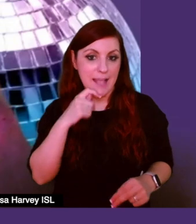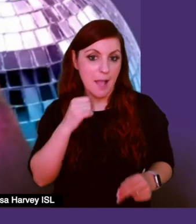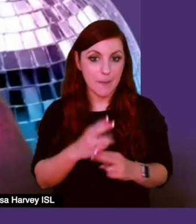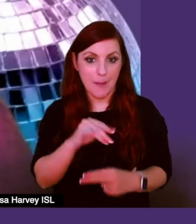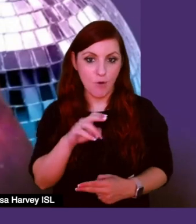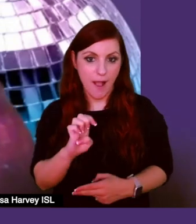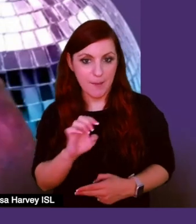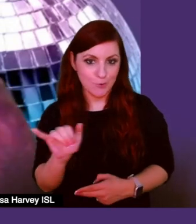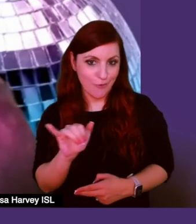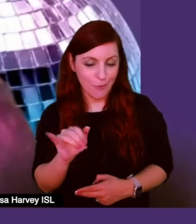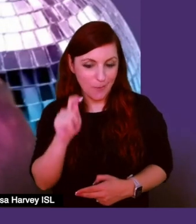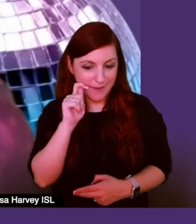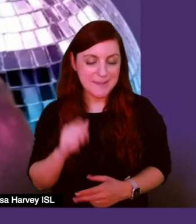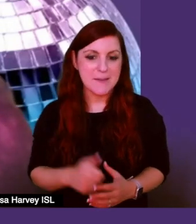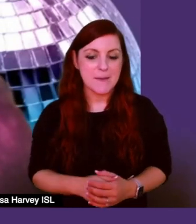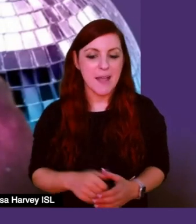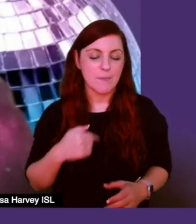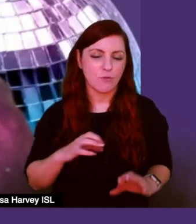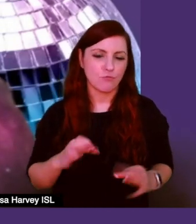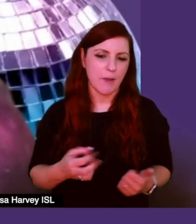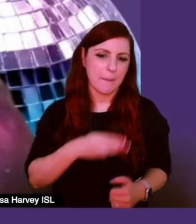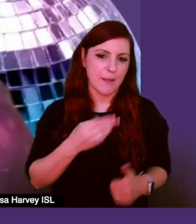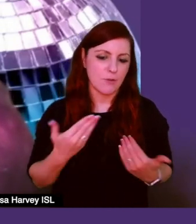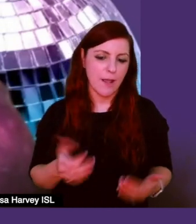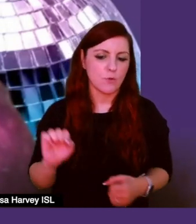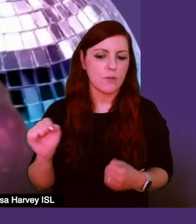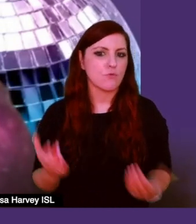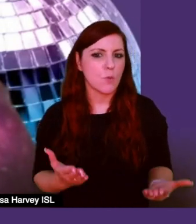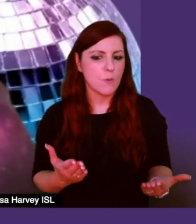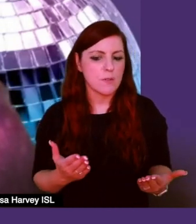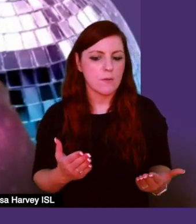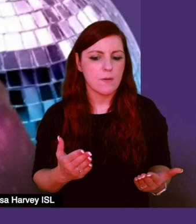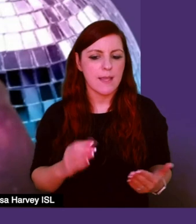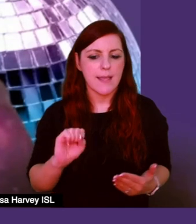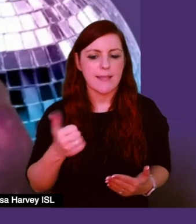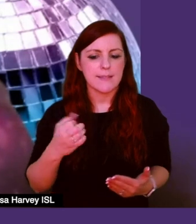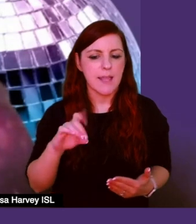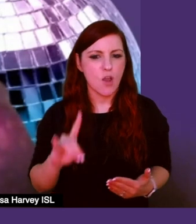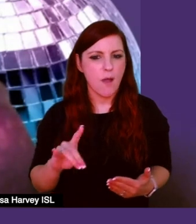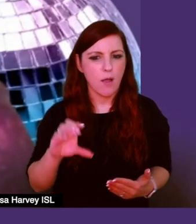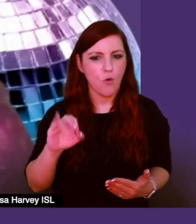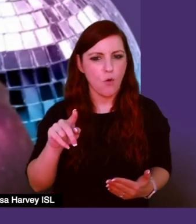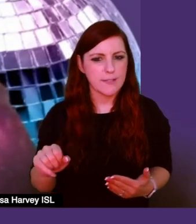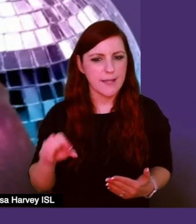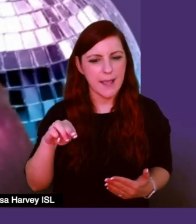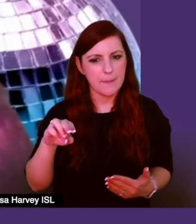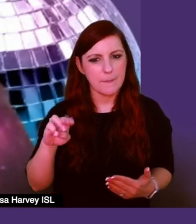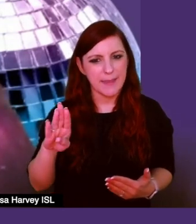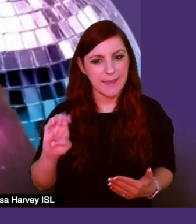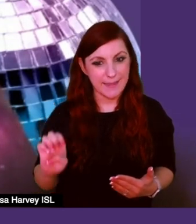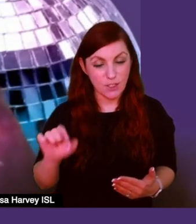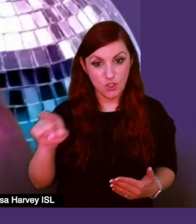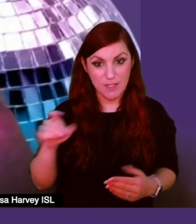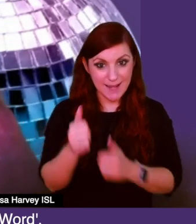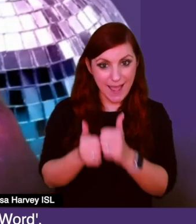in my prime. And it is my great pleasure to introduce Sarah Gordy, MBE, who is an